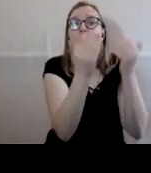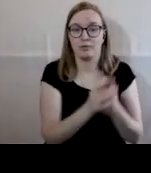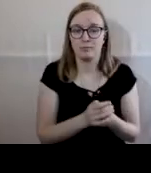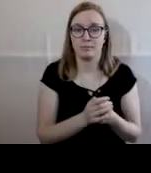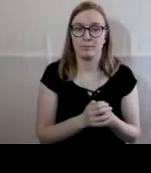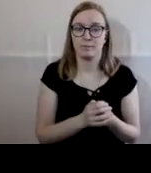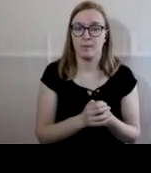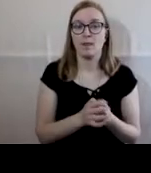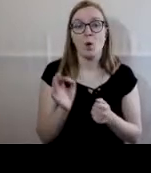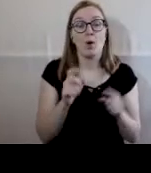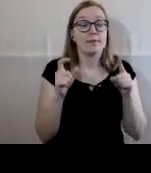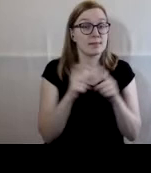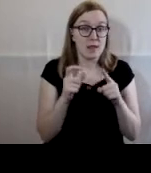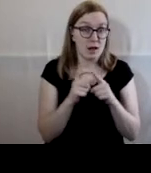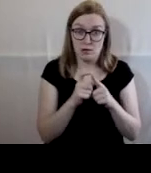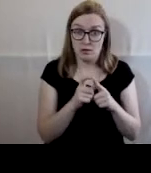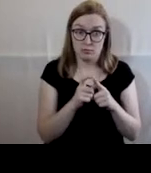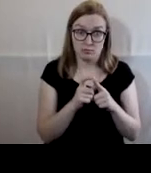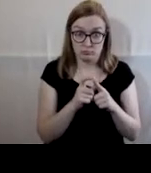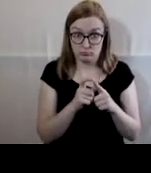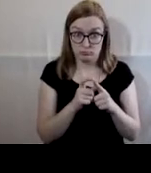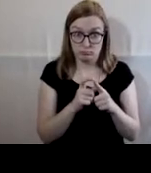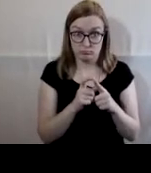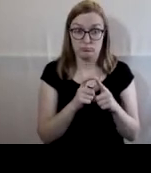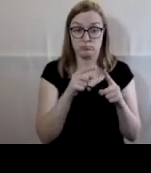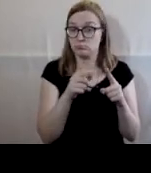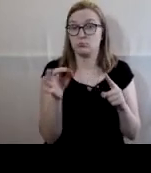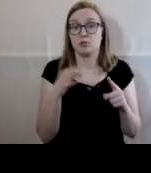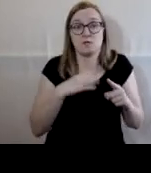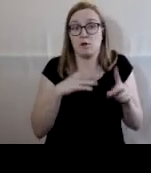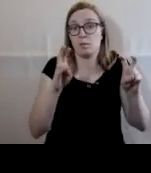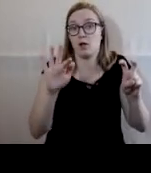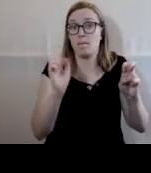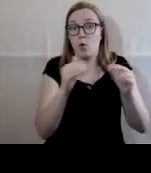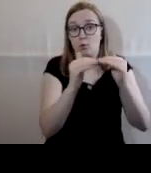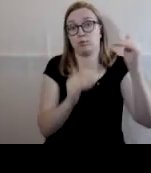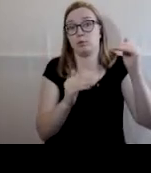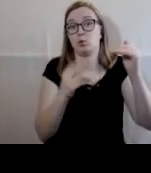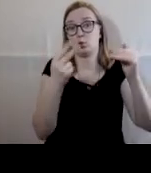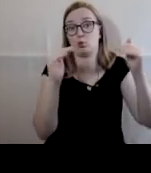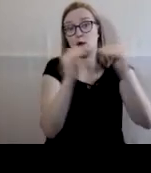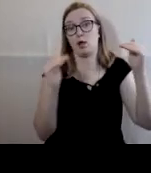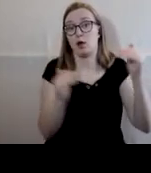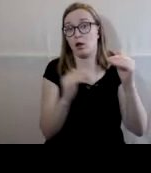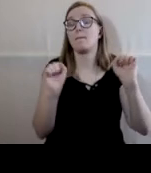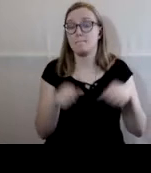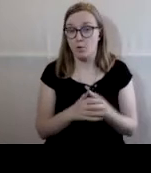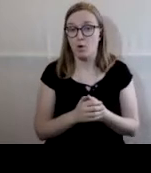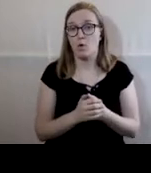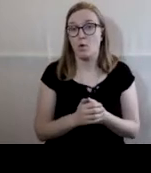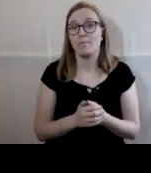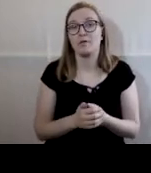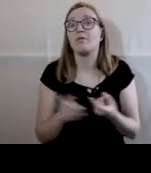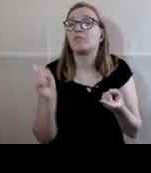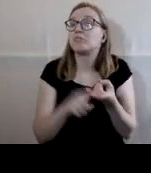by the way, can split itself into 2 levels. It's just whether you think the you